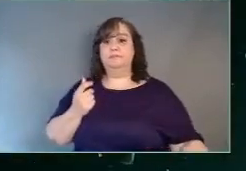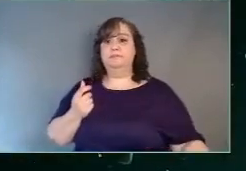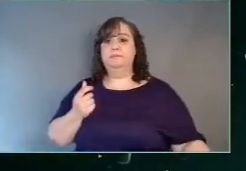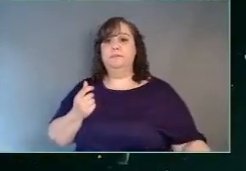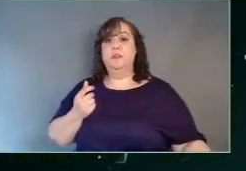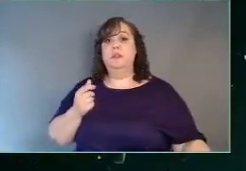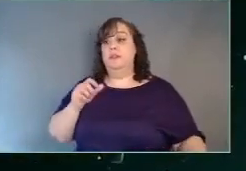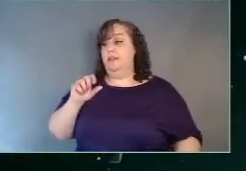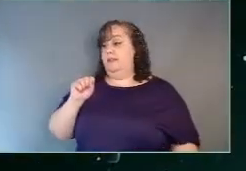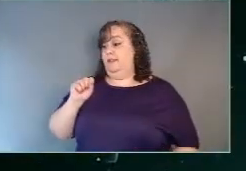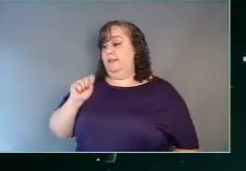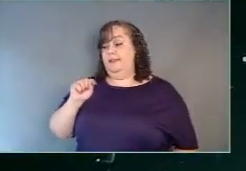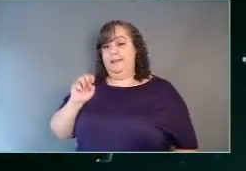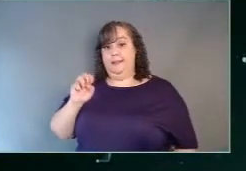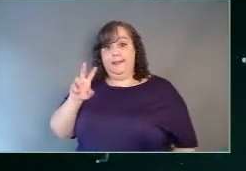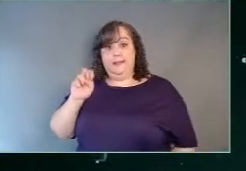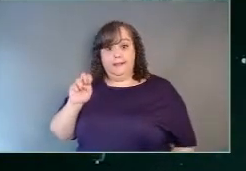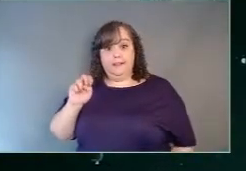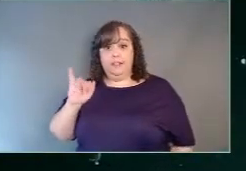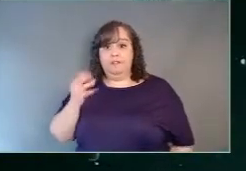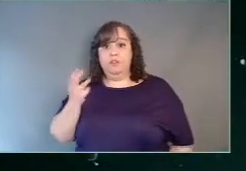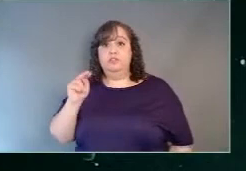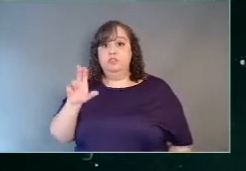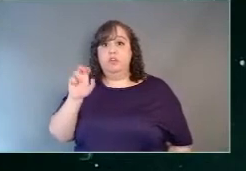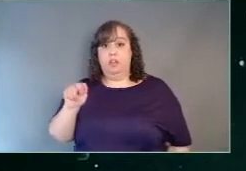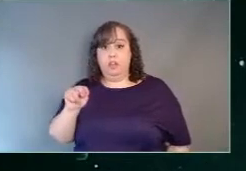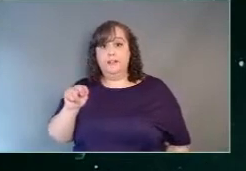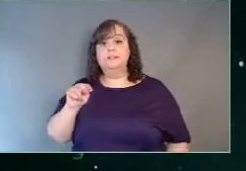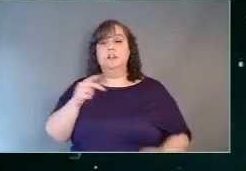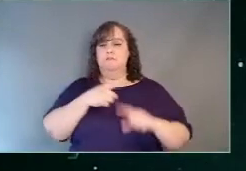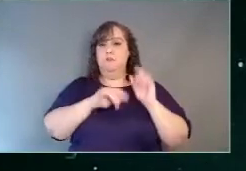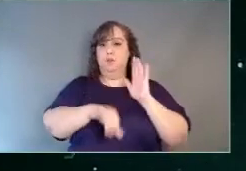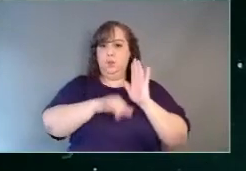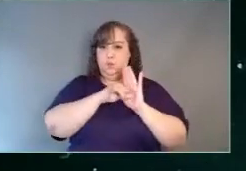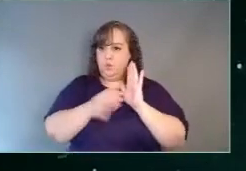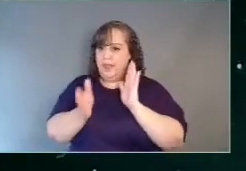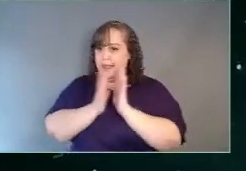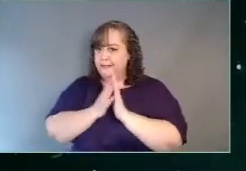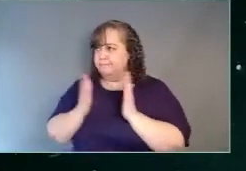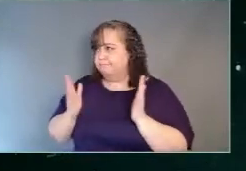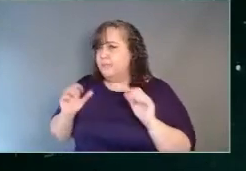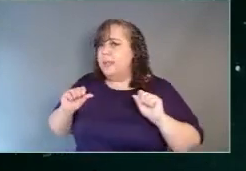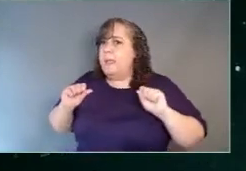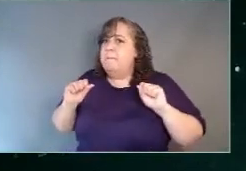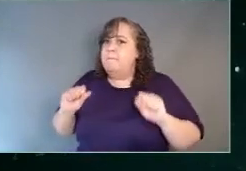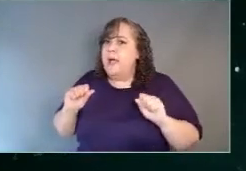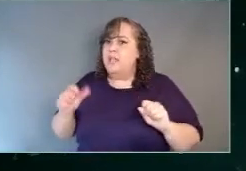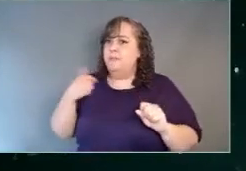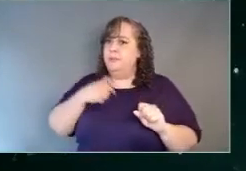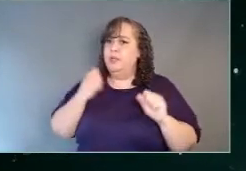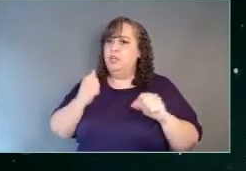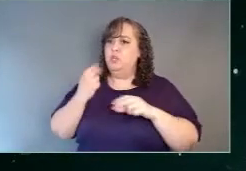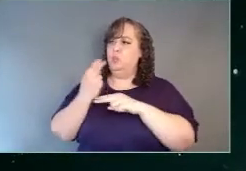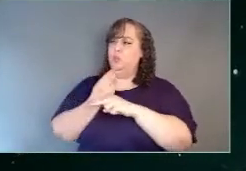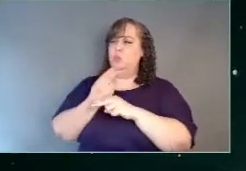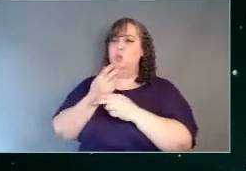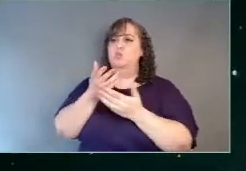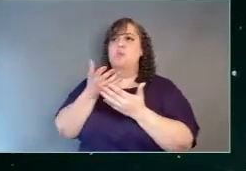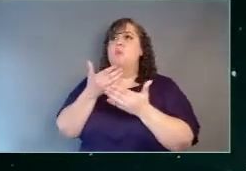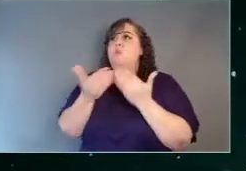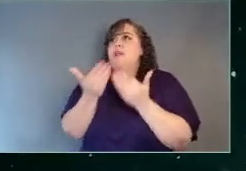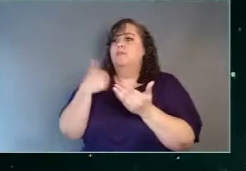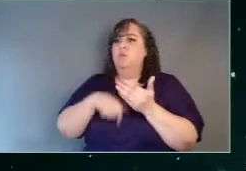to use the materials found on asteroids as refueling stations for traveling deeper into space?